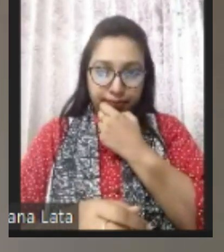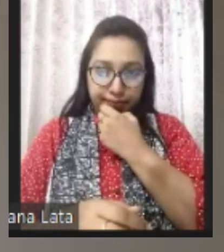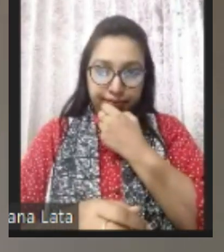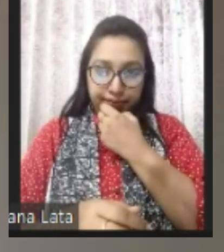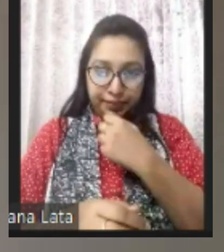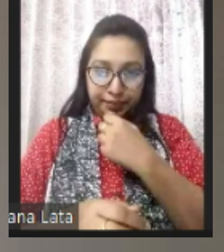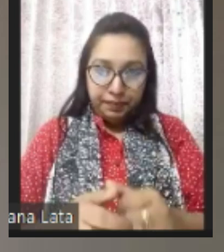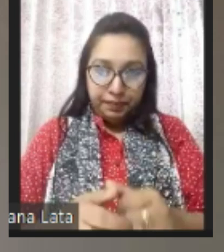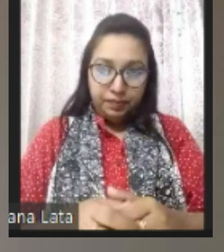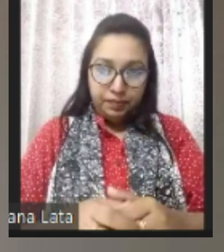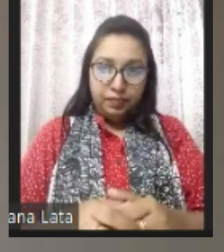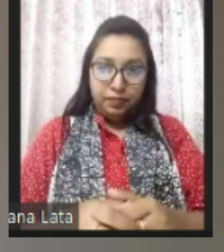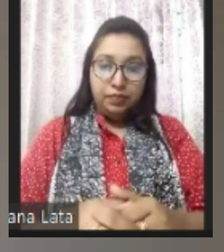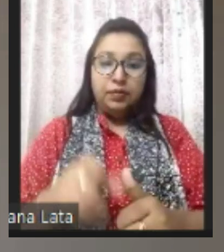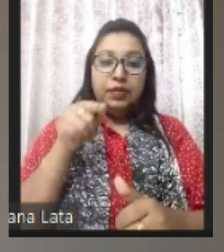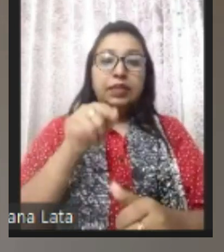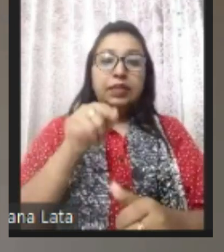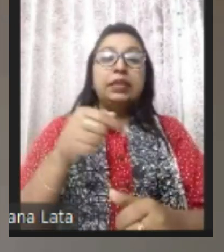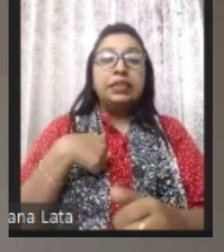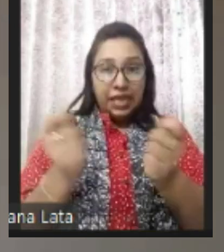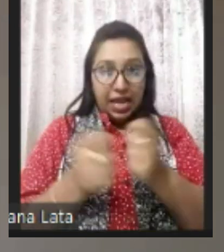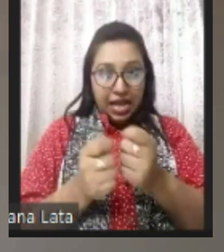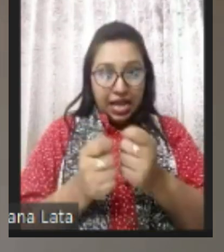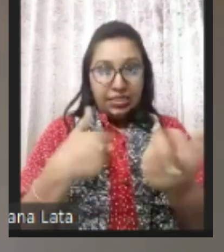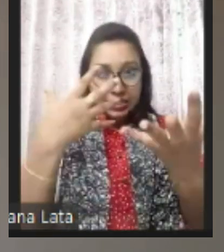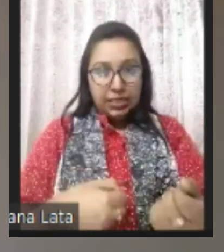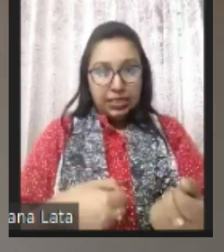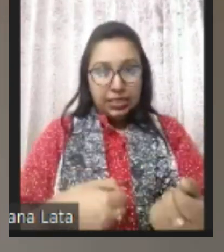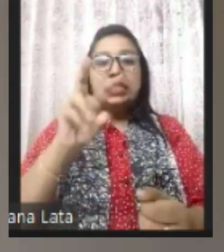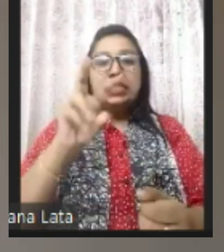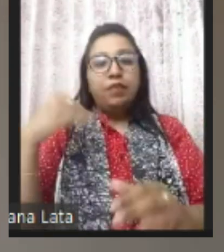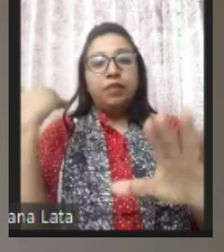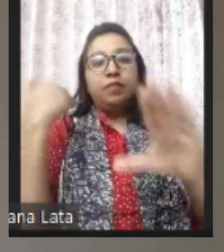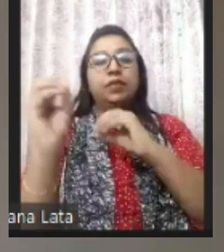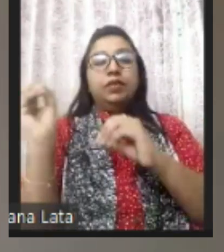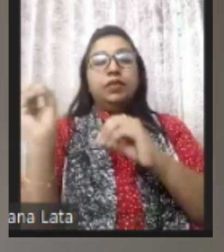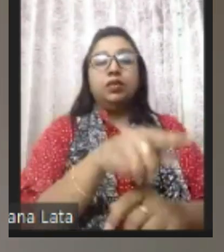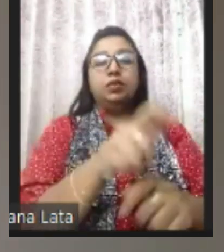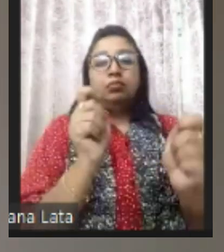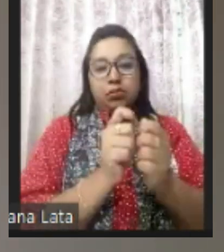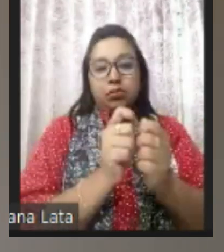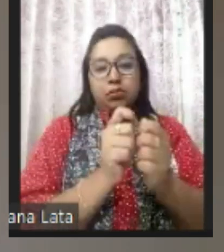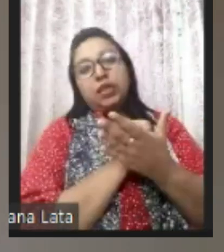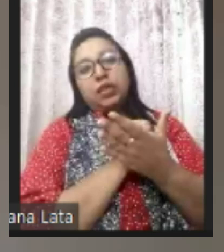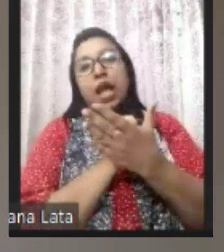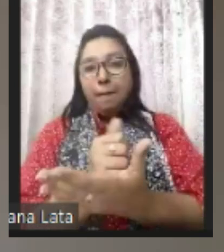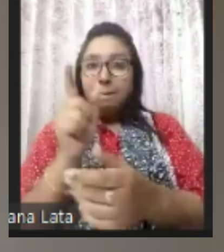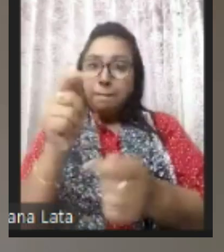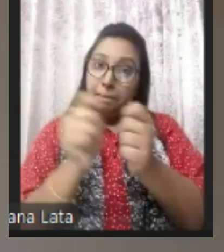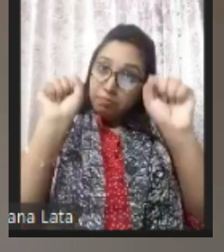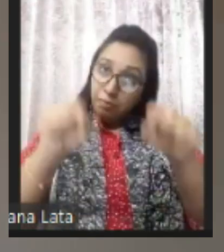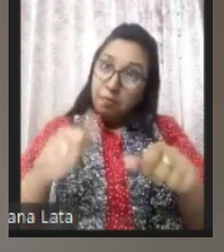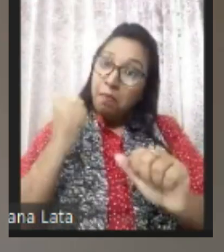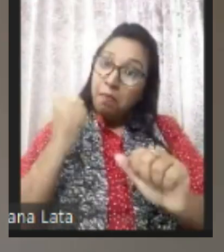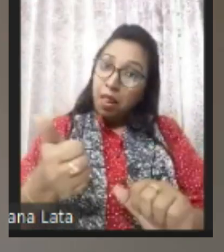apsig.asia/CB-4FOR-PWDS. And all going well with funding, we hope to have an